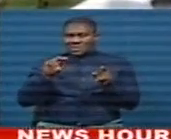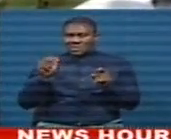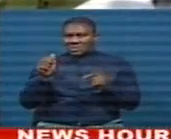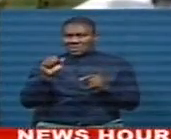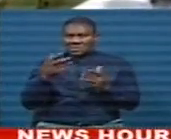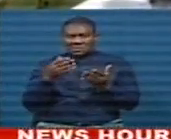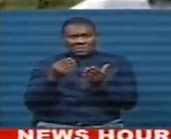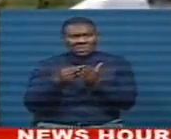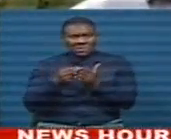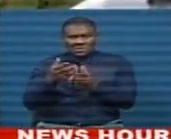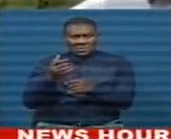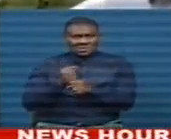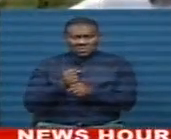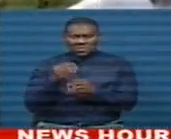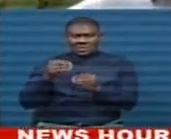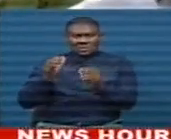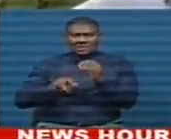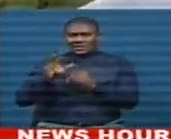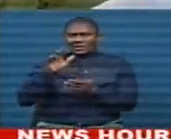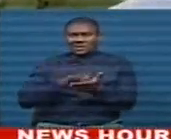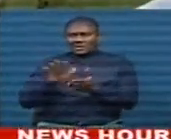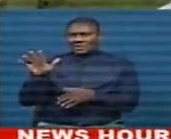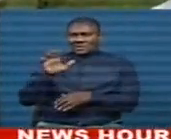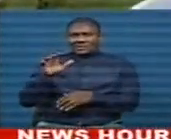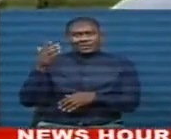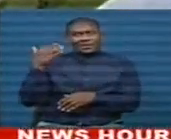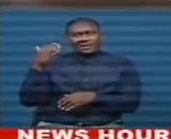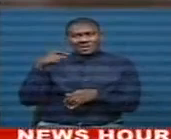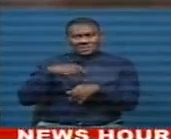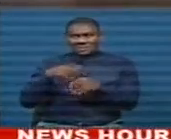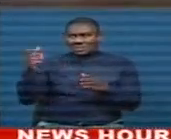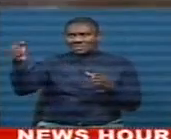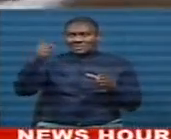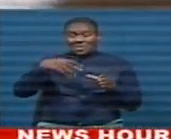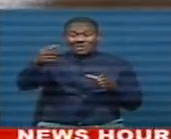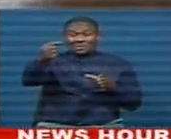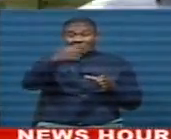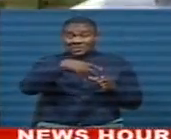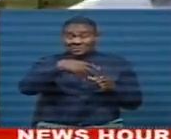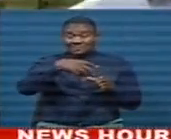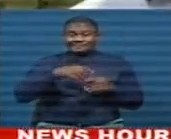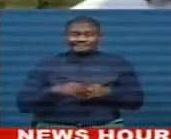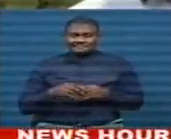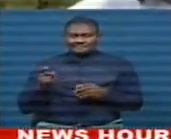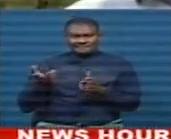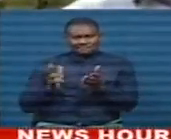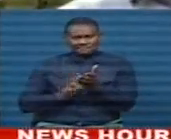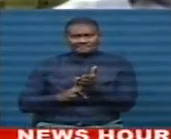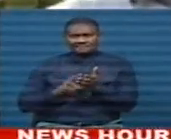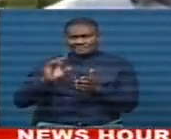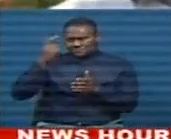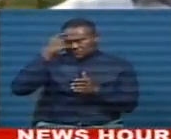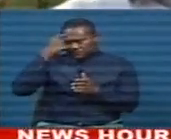more than 3,500 Ghana cedis from his last harvest. He said he has also registered for